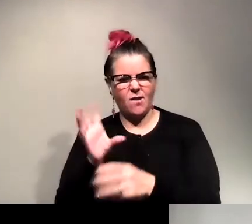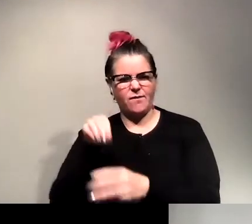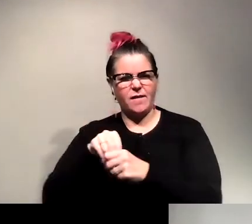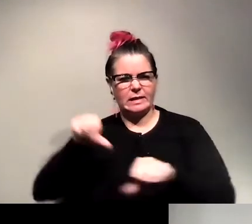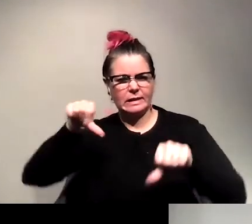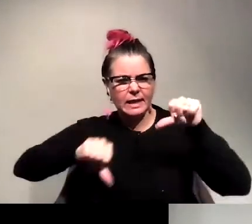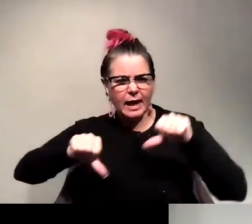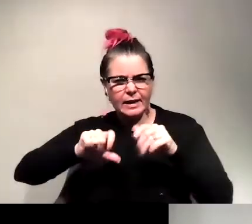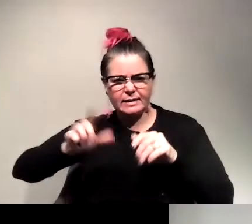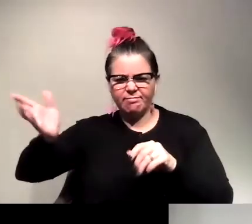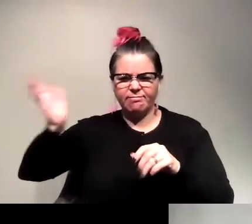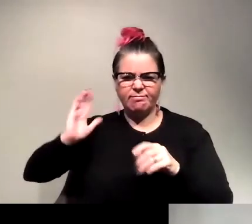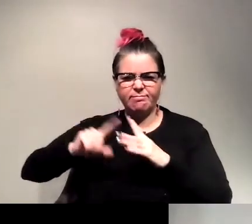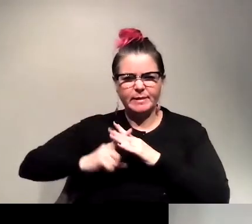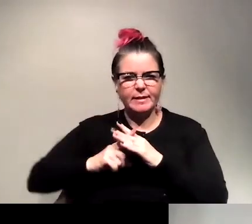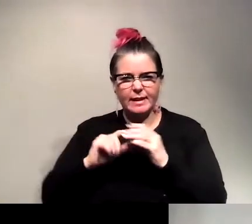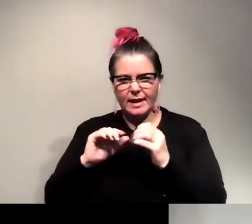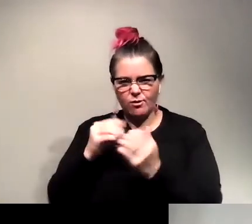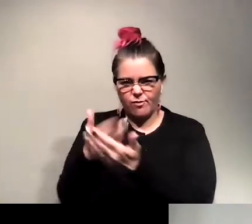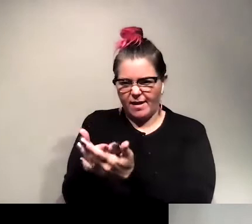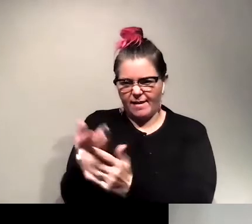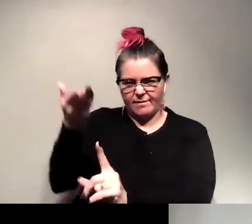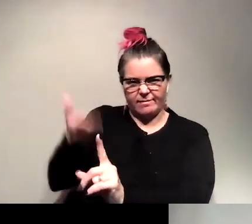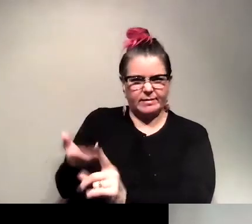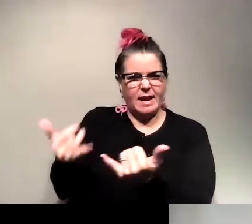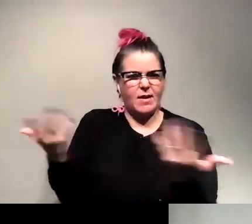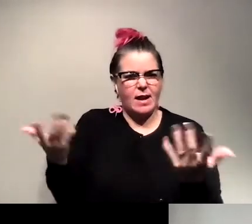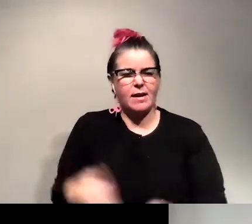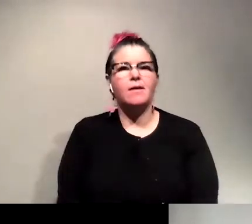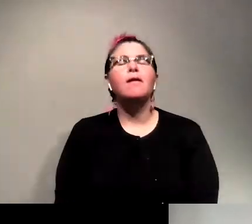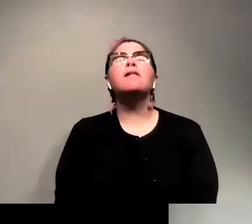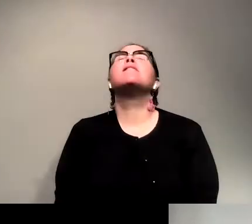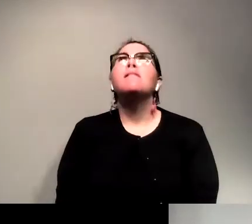and how did you end up where you are now? Oh my gosh. So